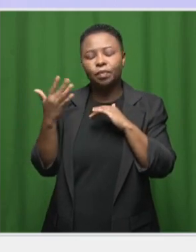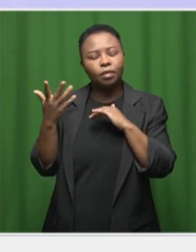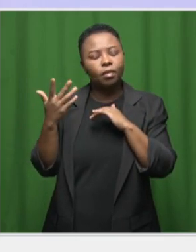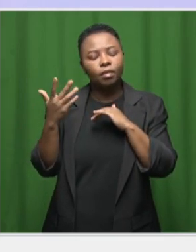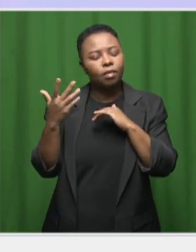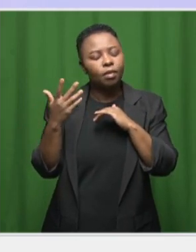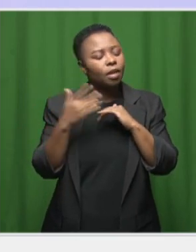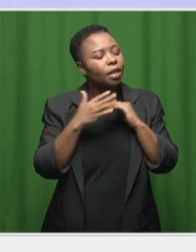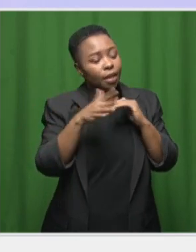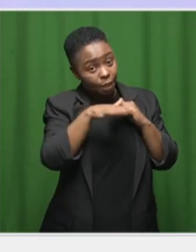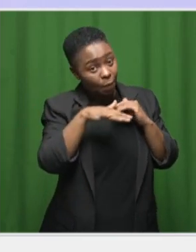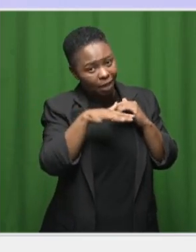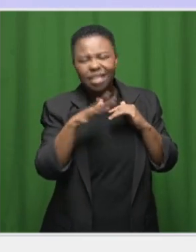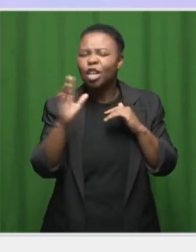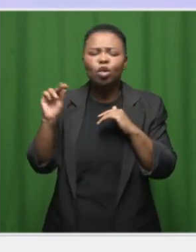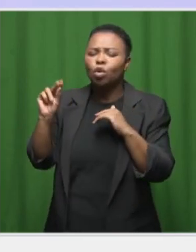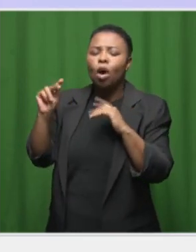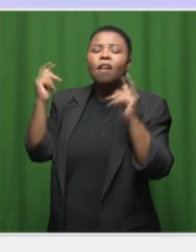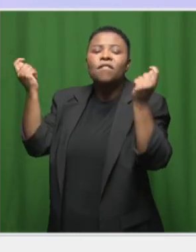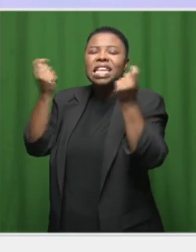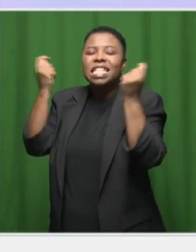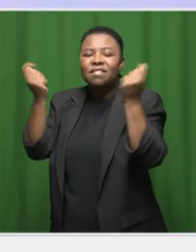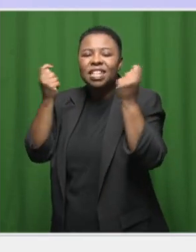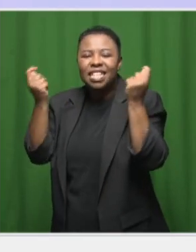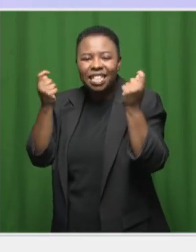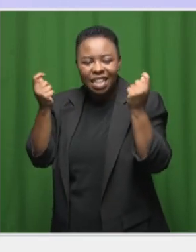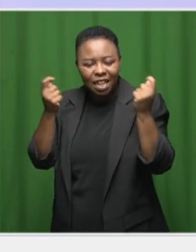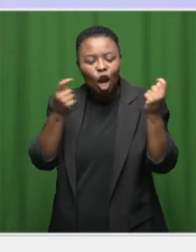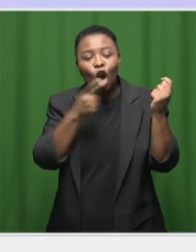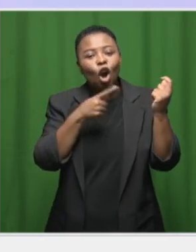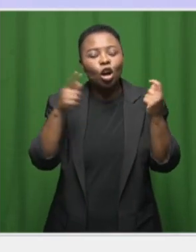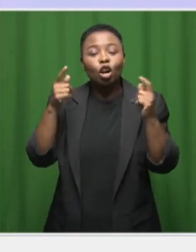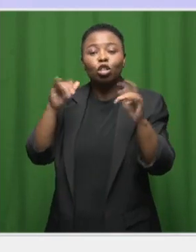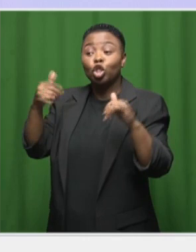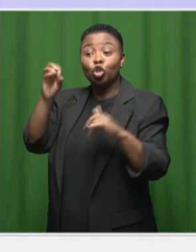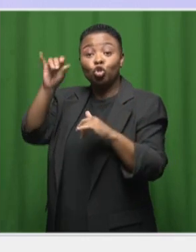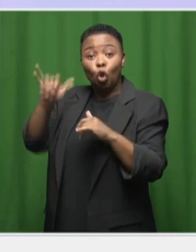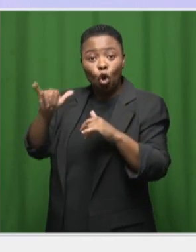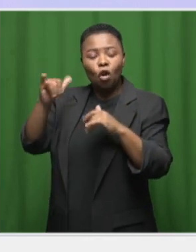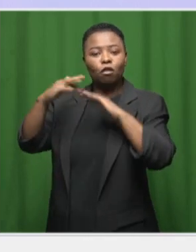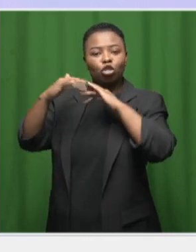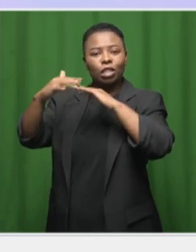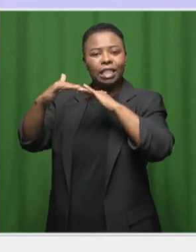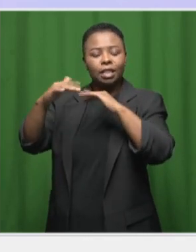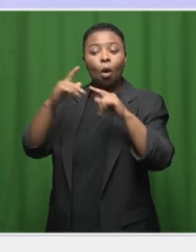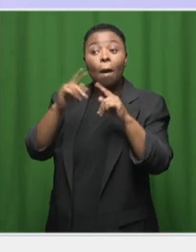space. No, the festival, Jazz, Jazz. Right. So because of